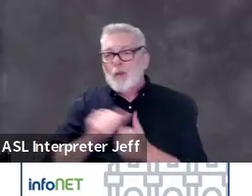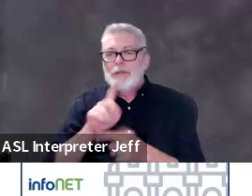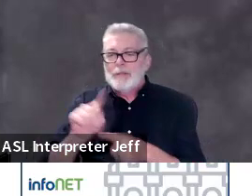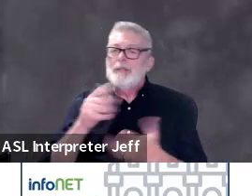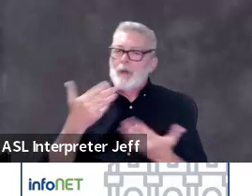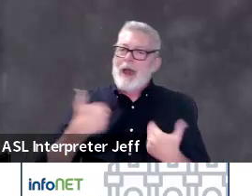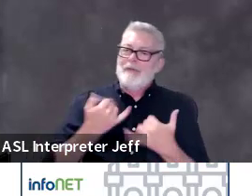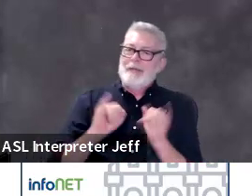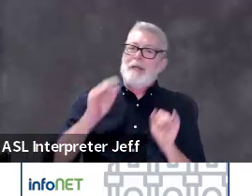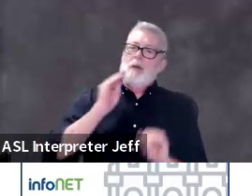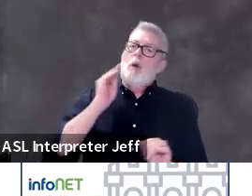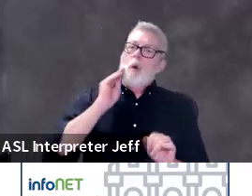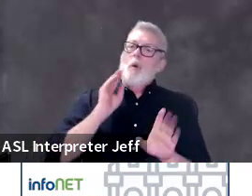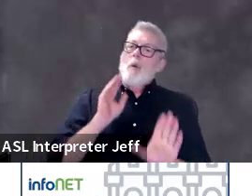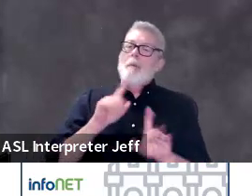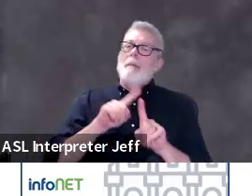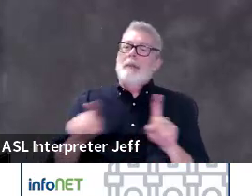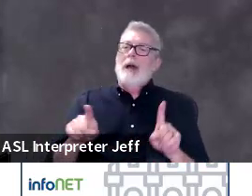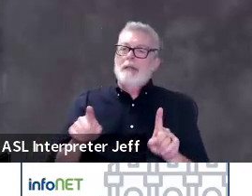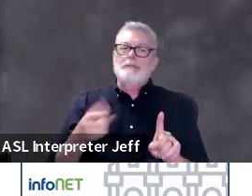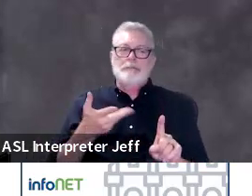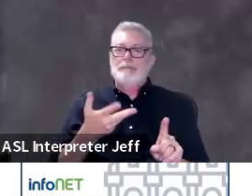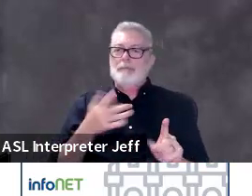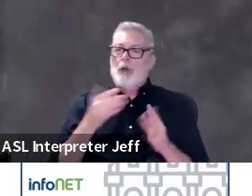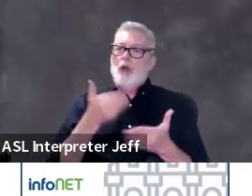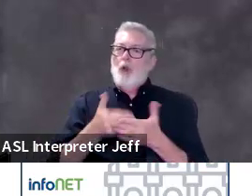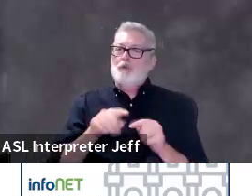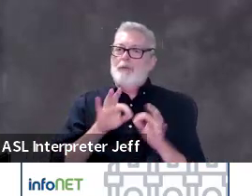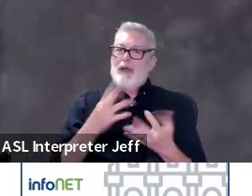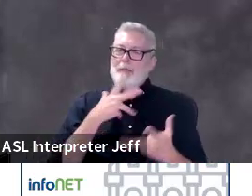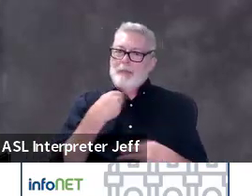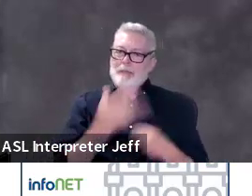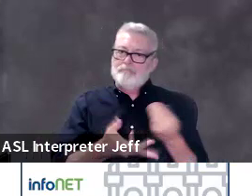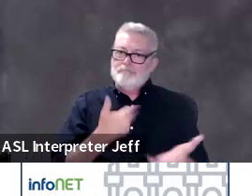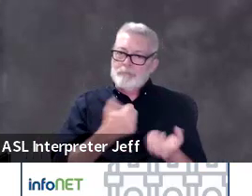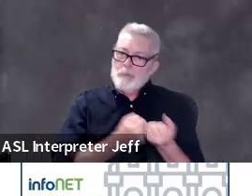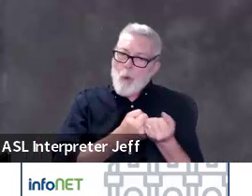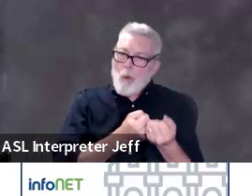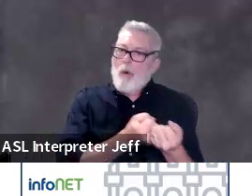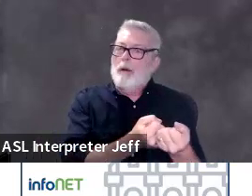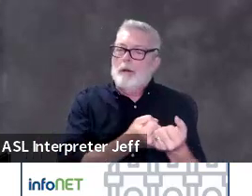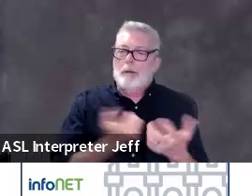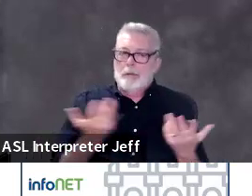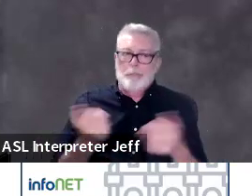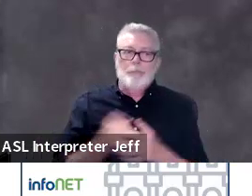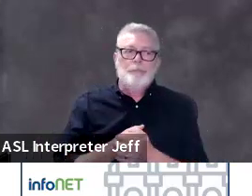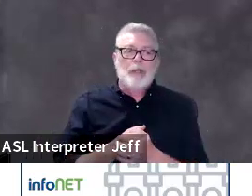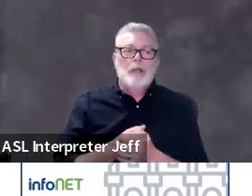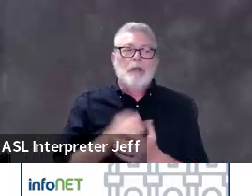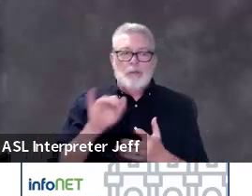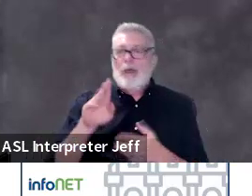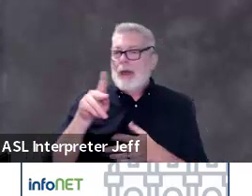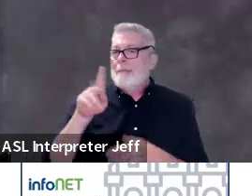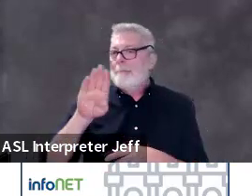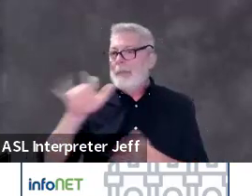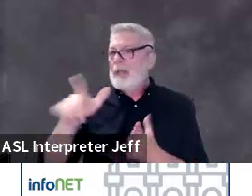but being close to the caregivers or to the family that might be providing that care. And so that bill was